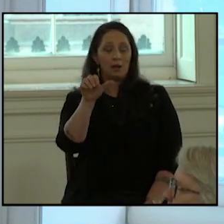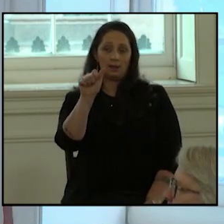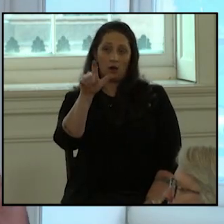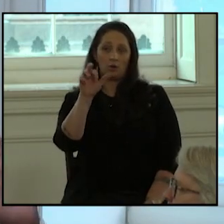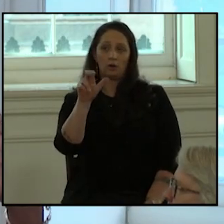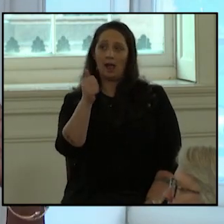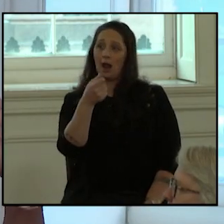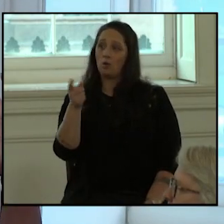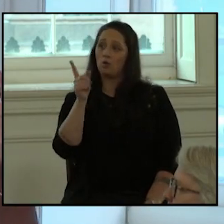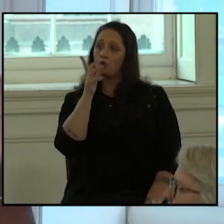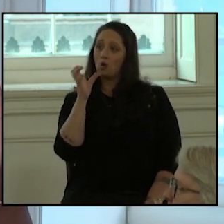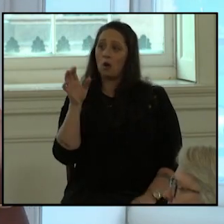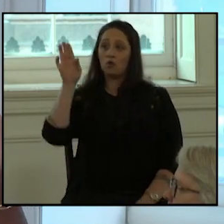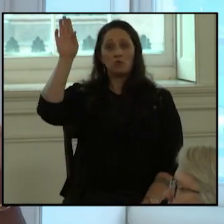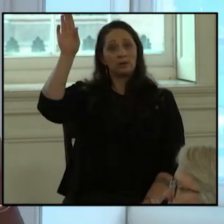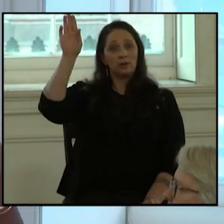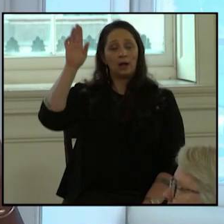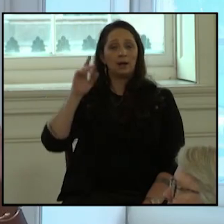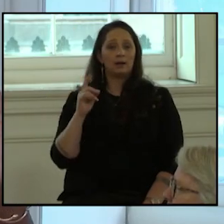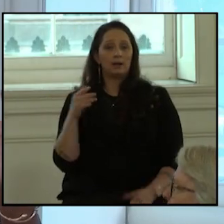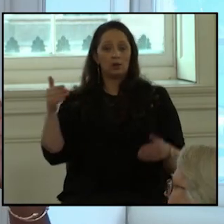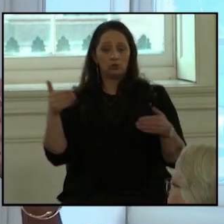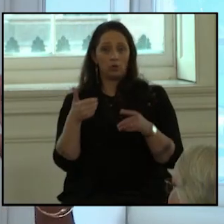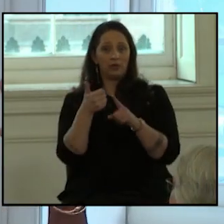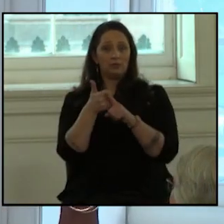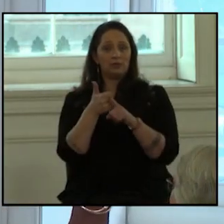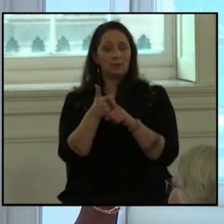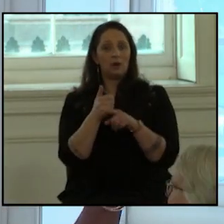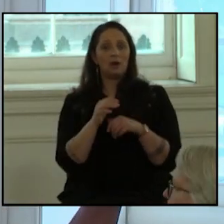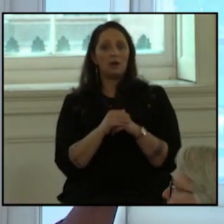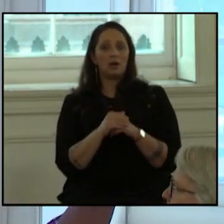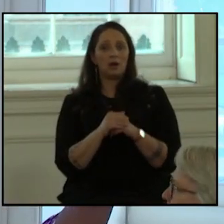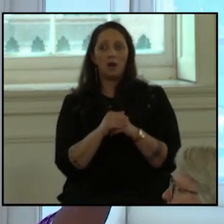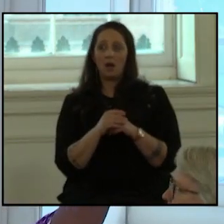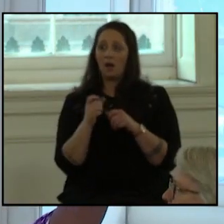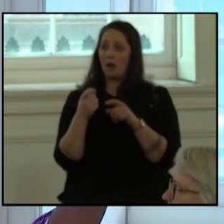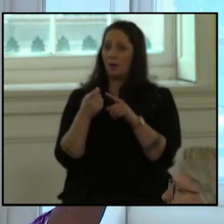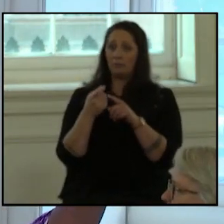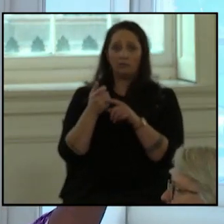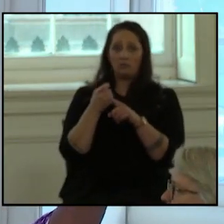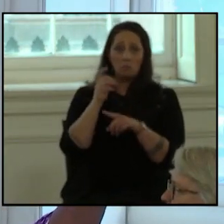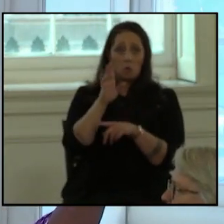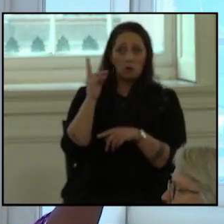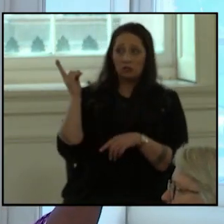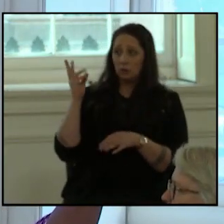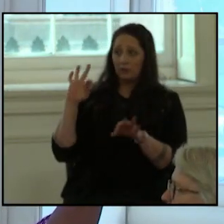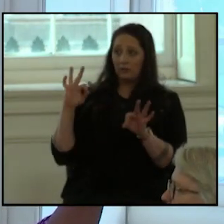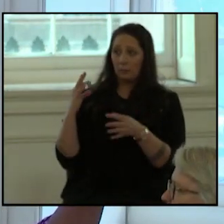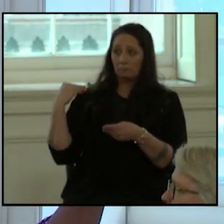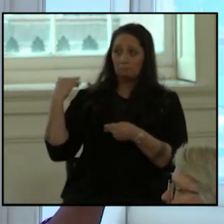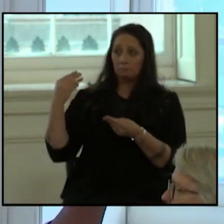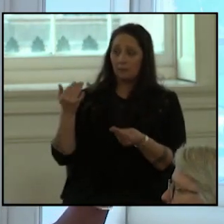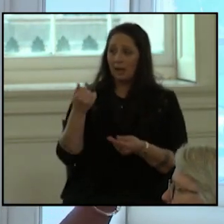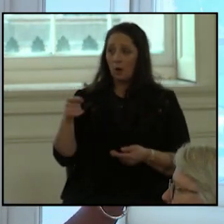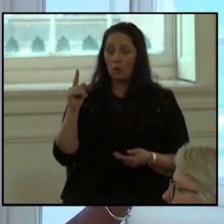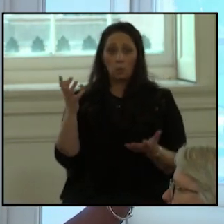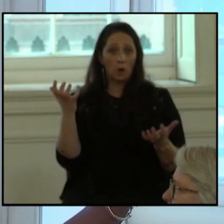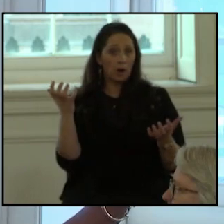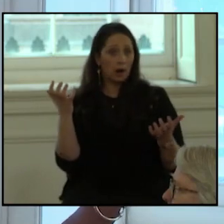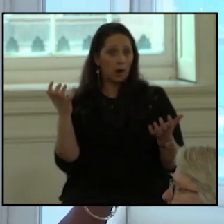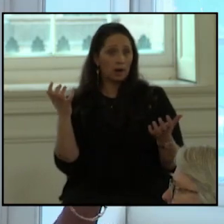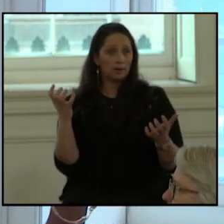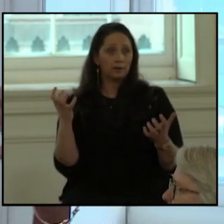there anyone else that wants to raise their hand and introduce themselves based on their lineage? Feel free to do that. Anyone?